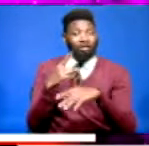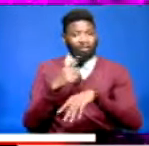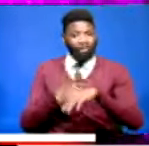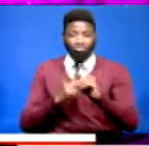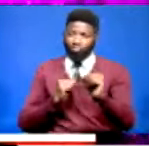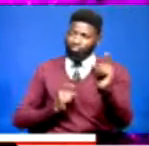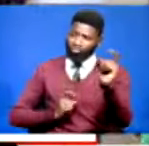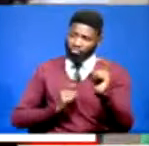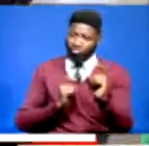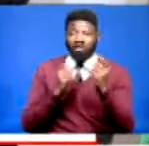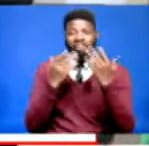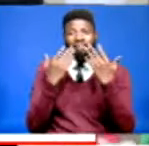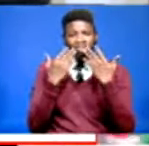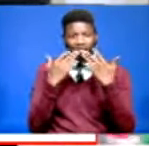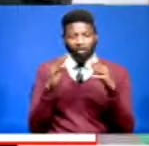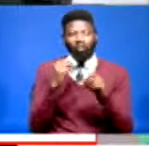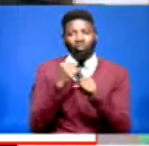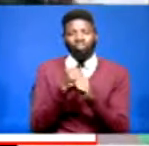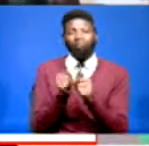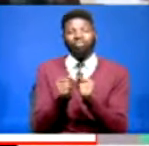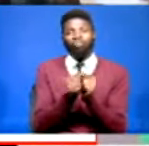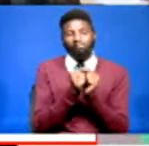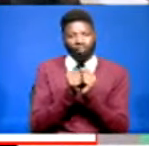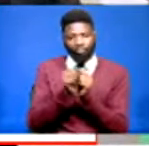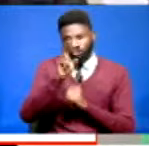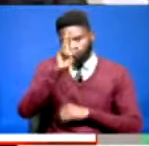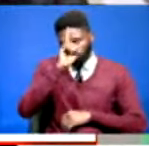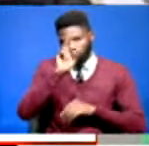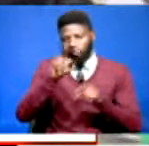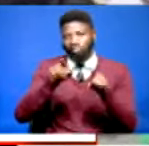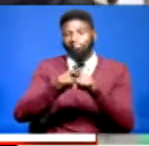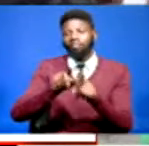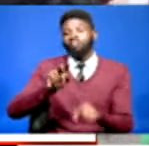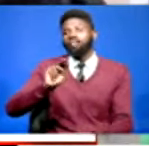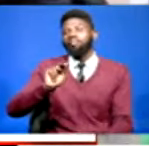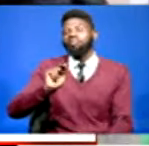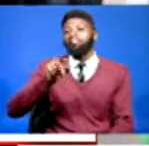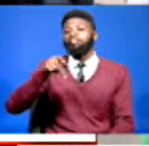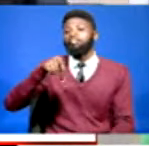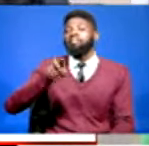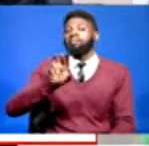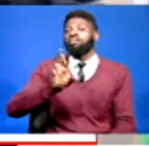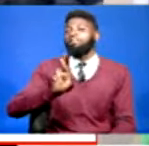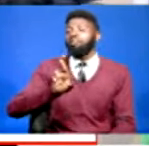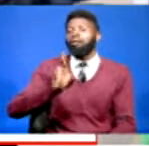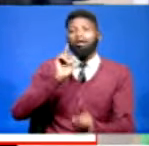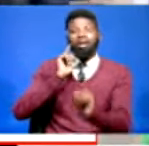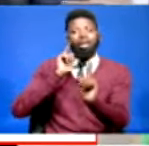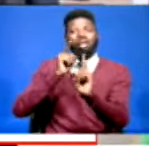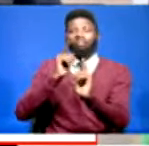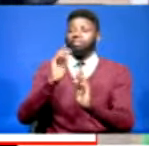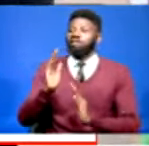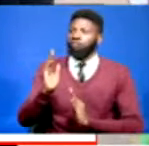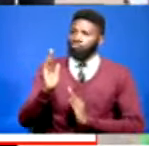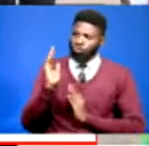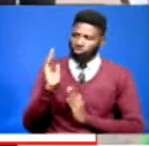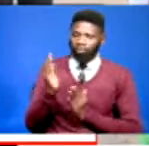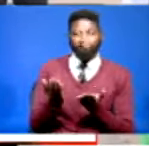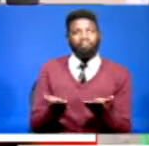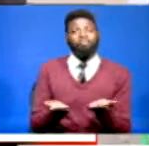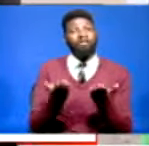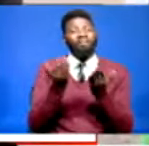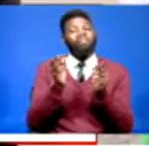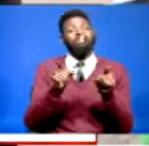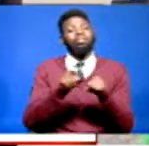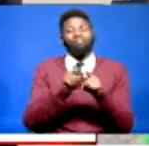office and also the NPR so as to improve the security situation in the country. He has also talked